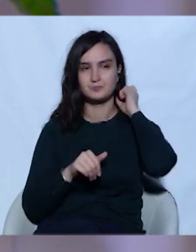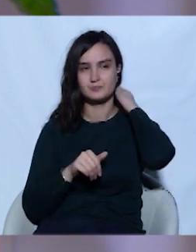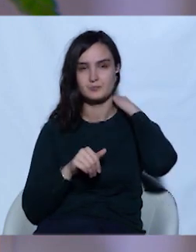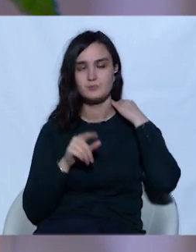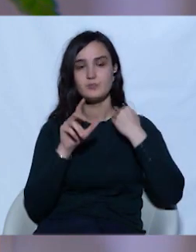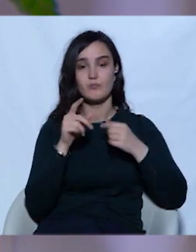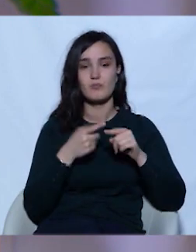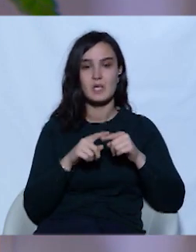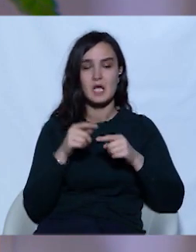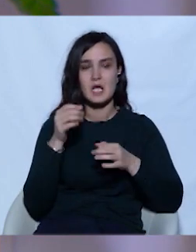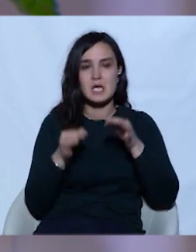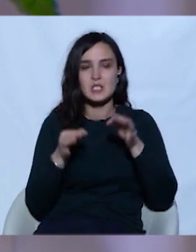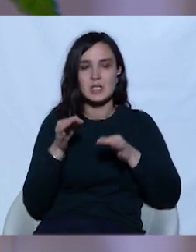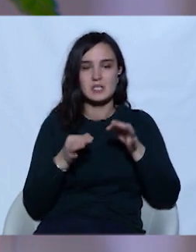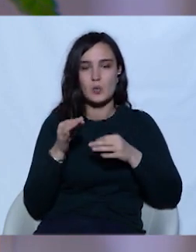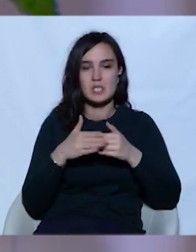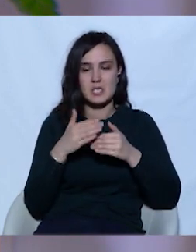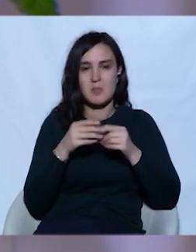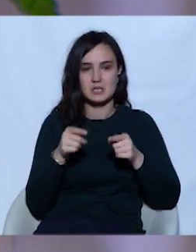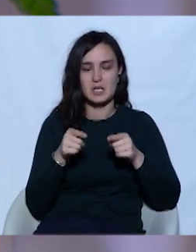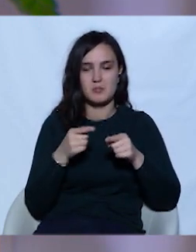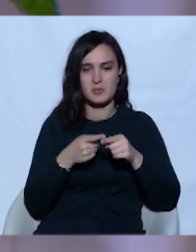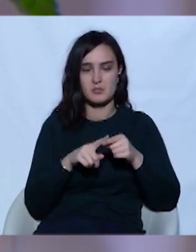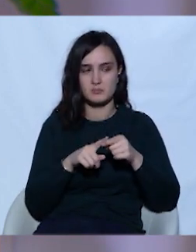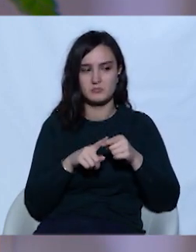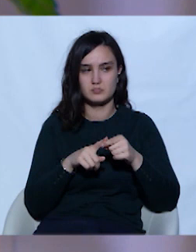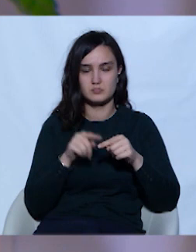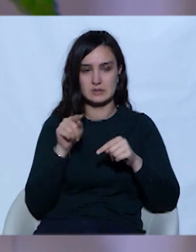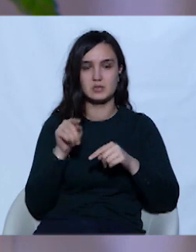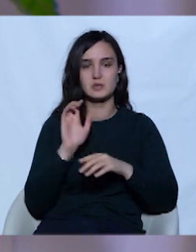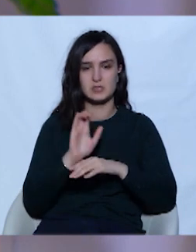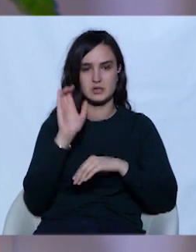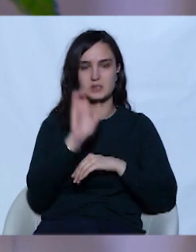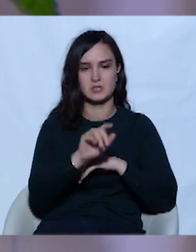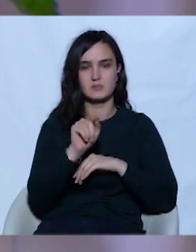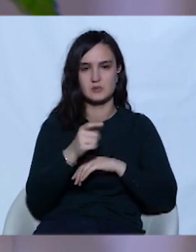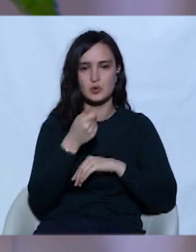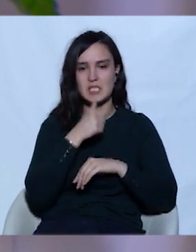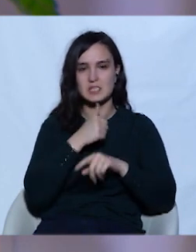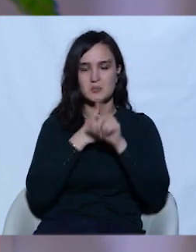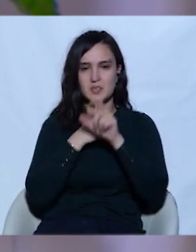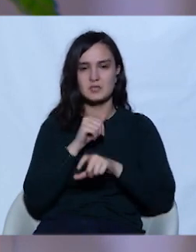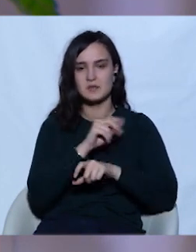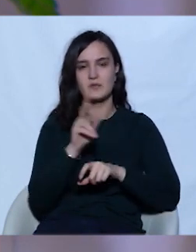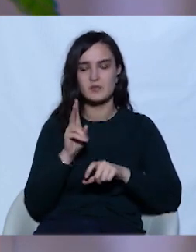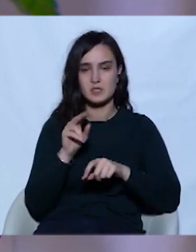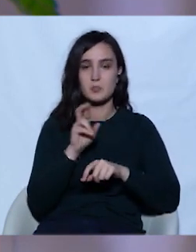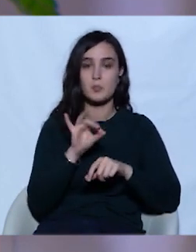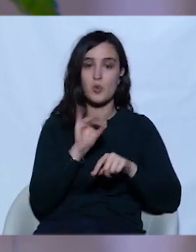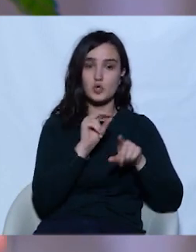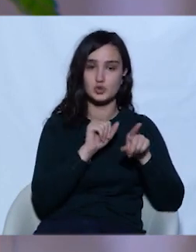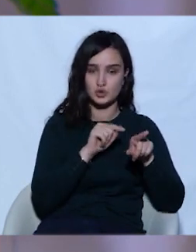which makes her foolish in the ways of the world. Though she's not trying to be cruel at all in her mistakes. She